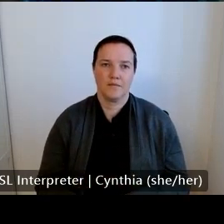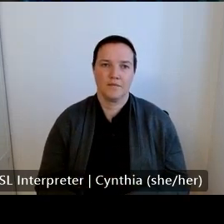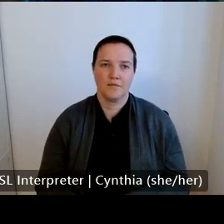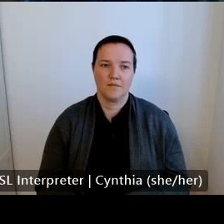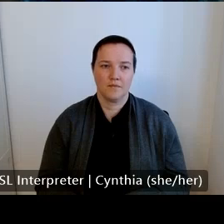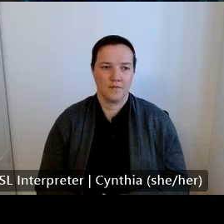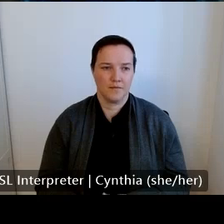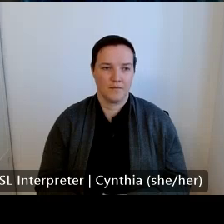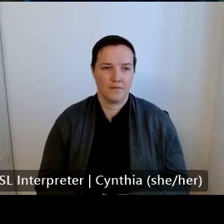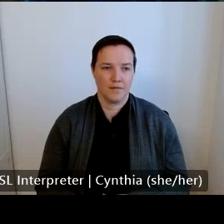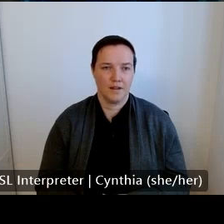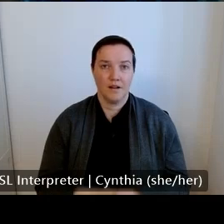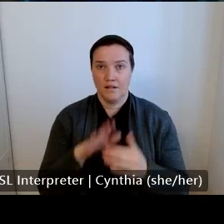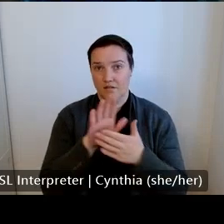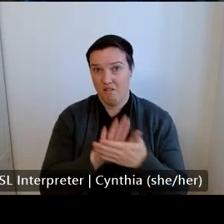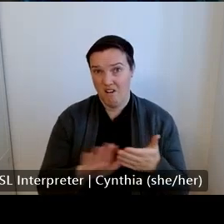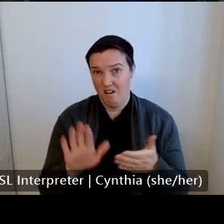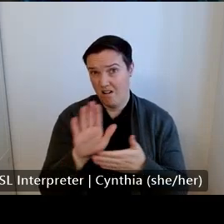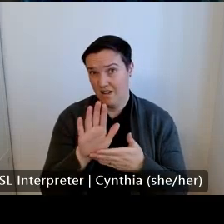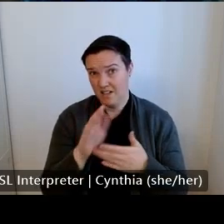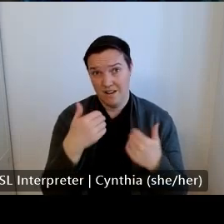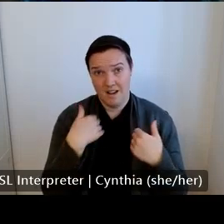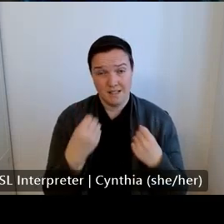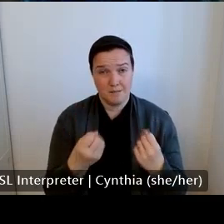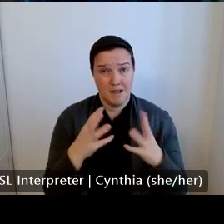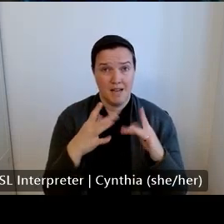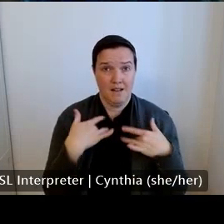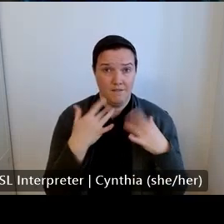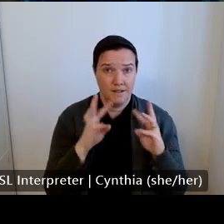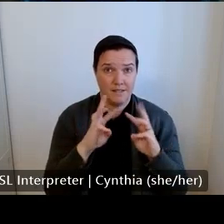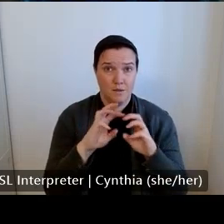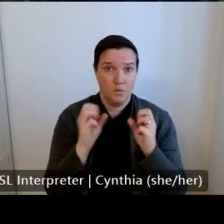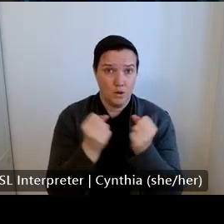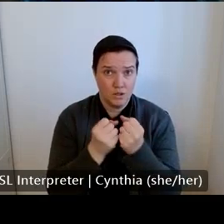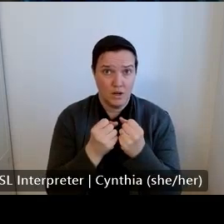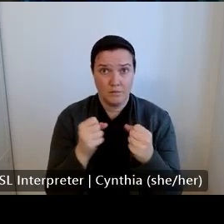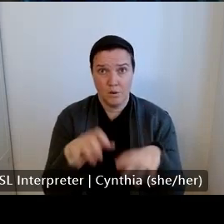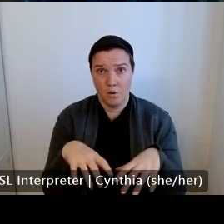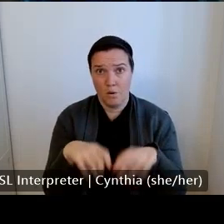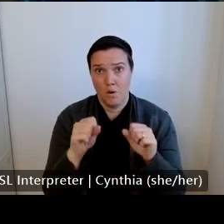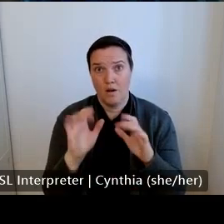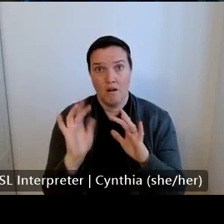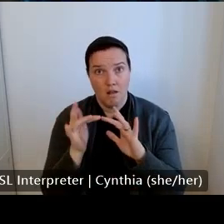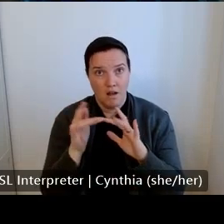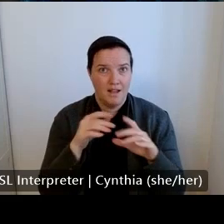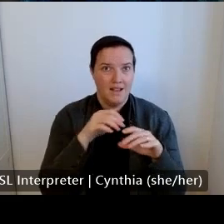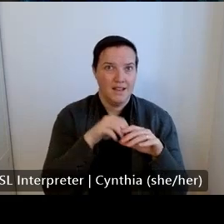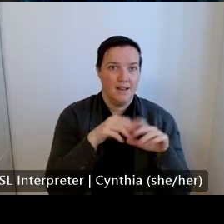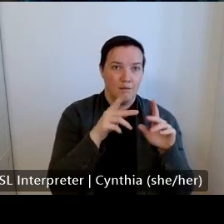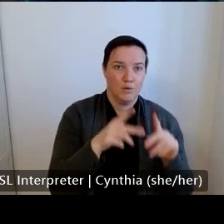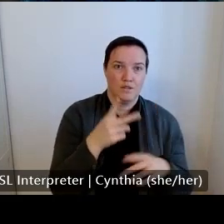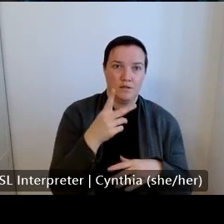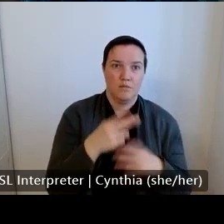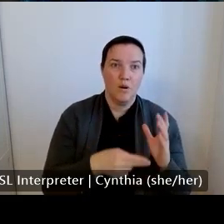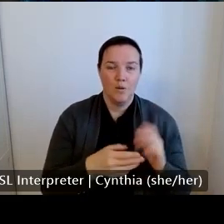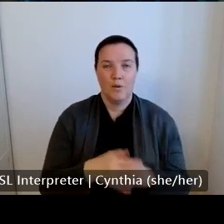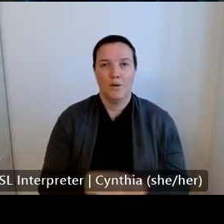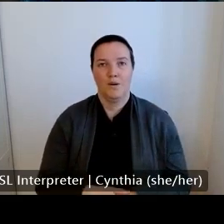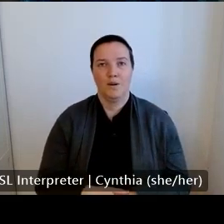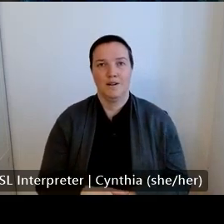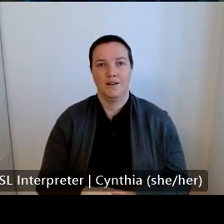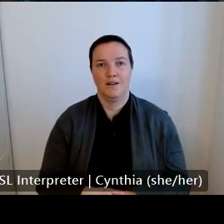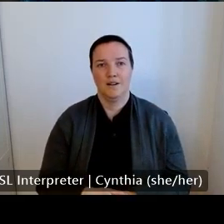college, we have events and workshops online or in person. We have